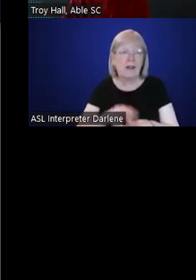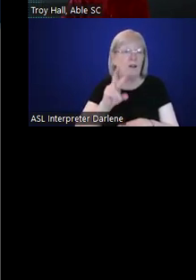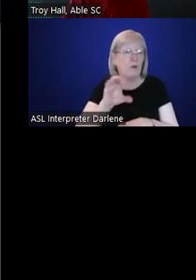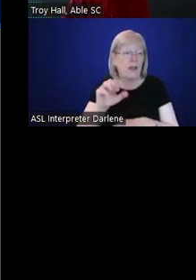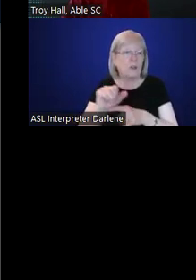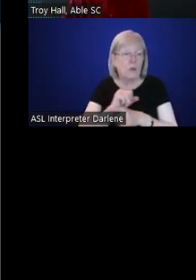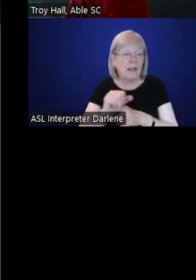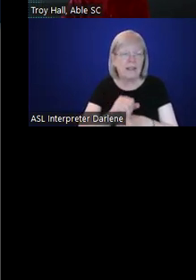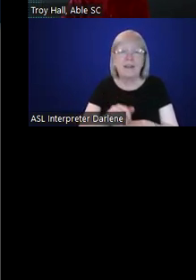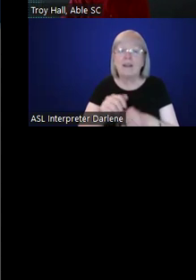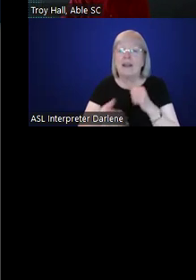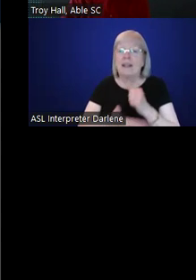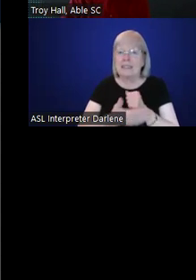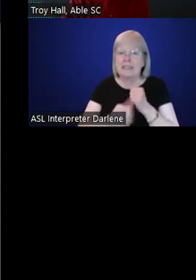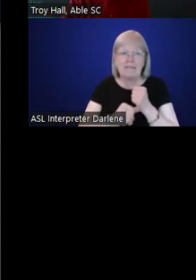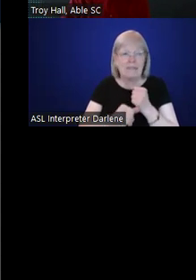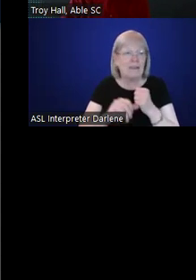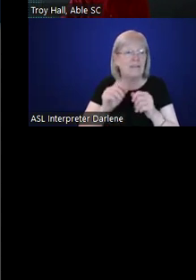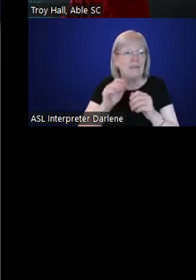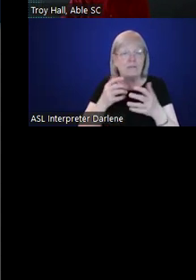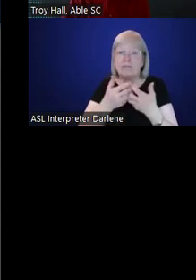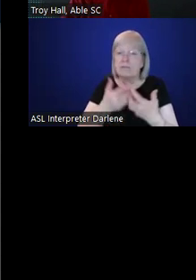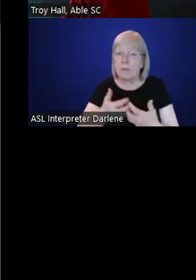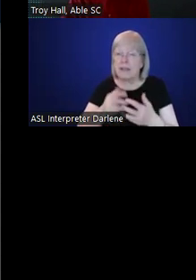technology, and getting accommodations in the workplace.